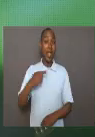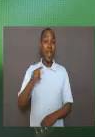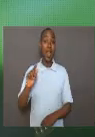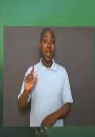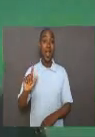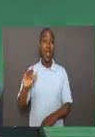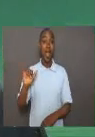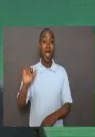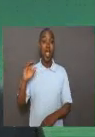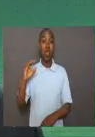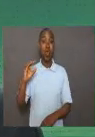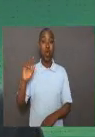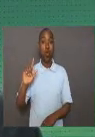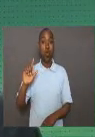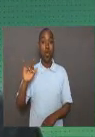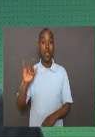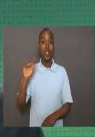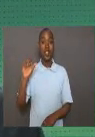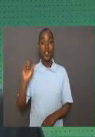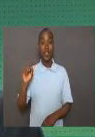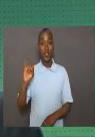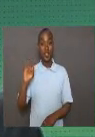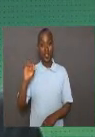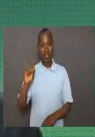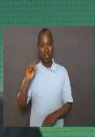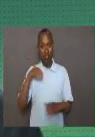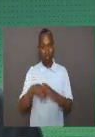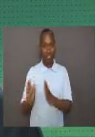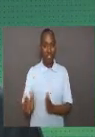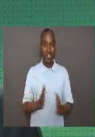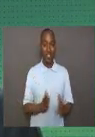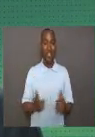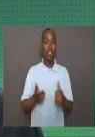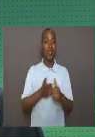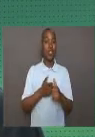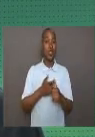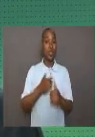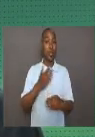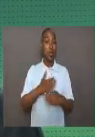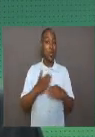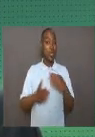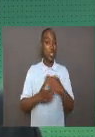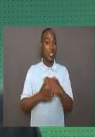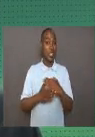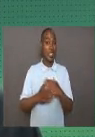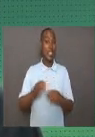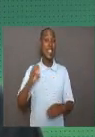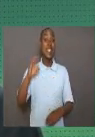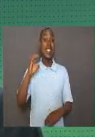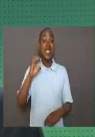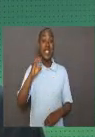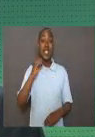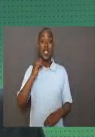glycolysis. The second stage of respiration is called the citric acid